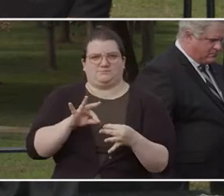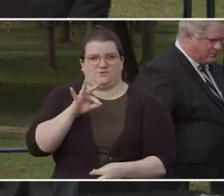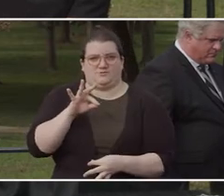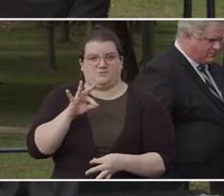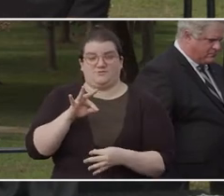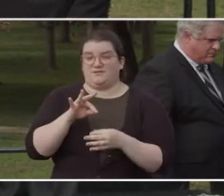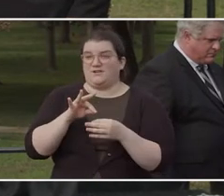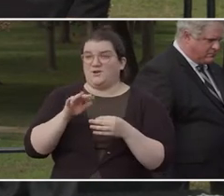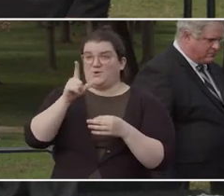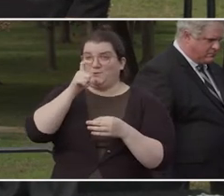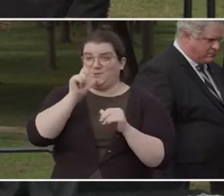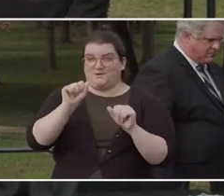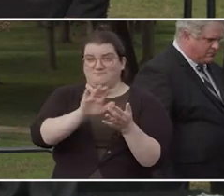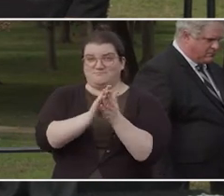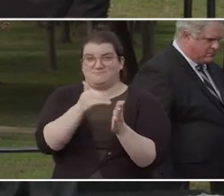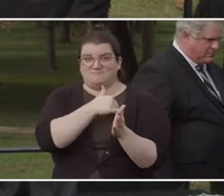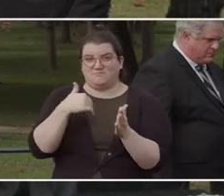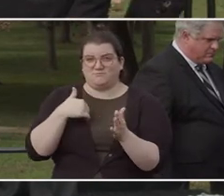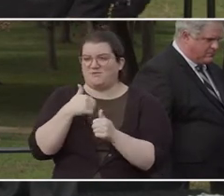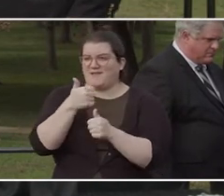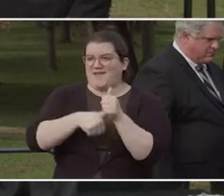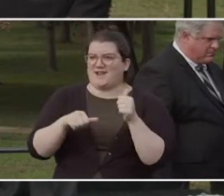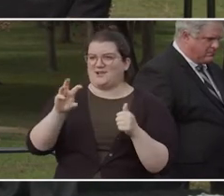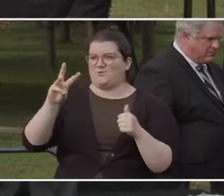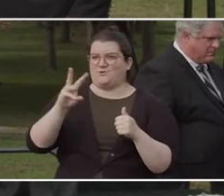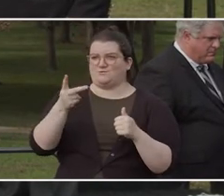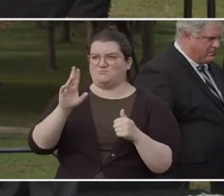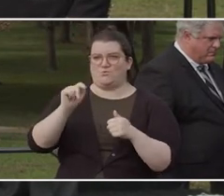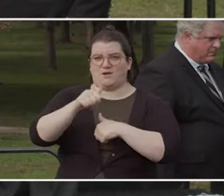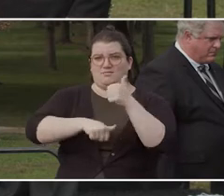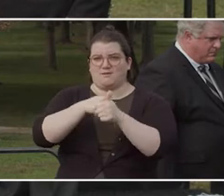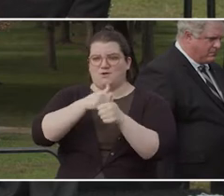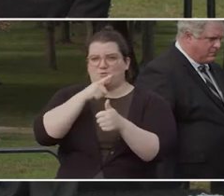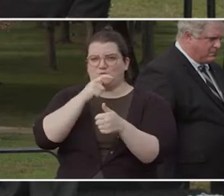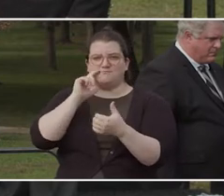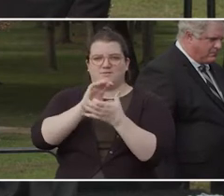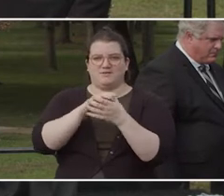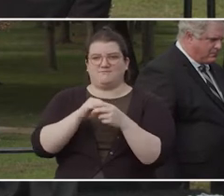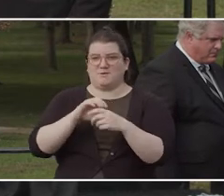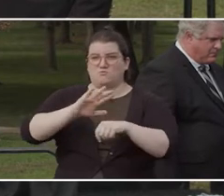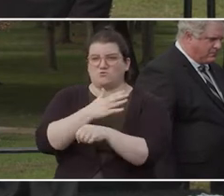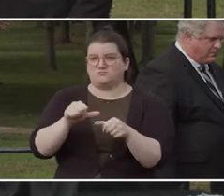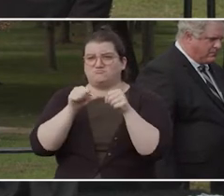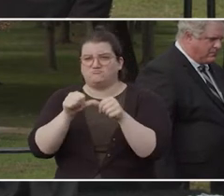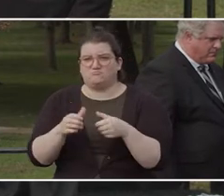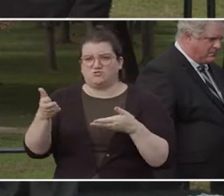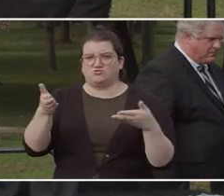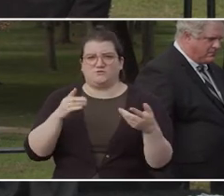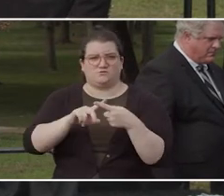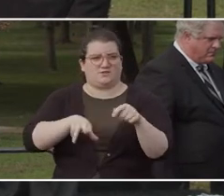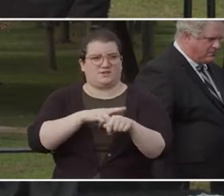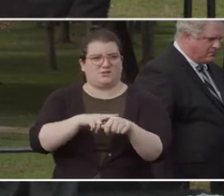who enjoy singing and believe in the importance of traditional music in their continued service to the nation.